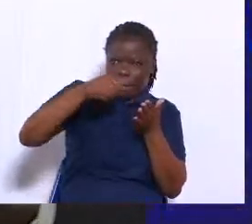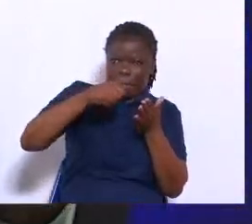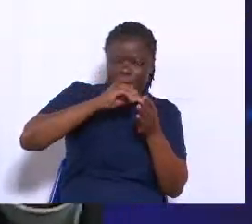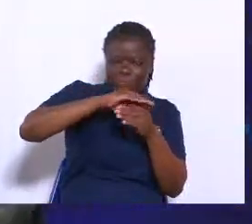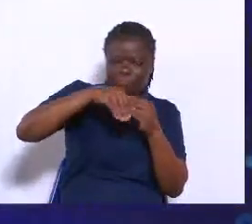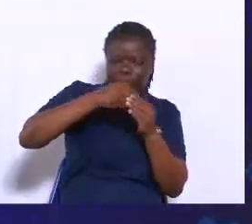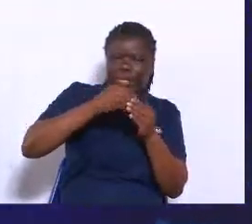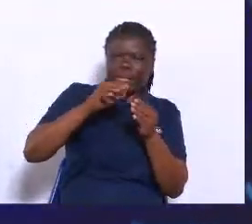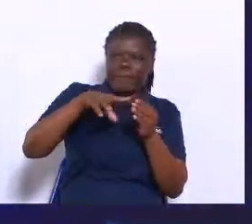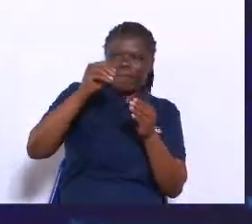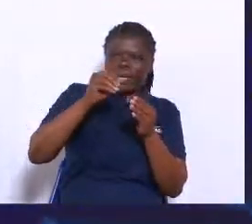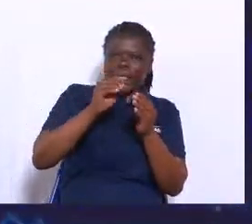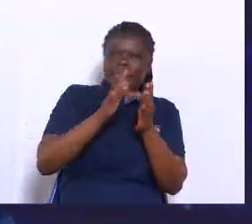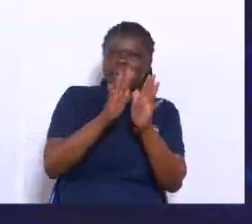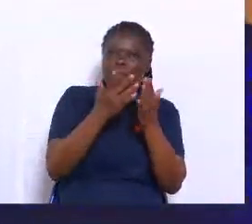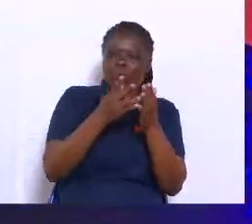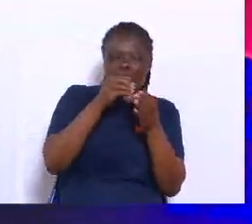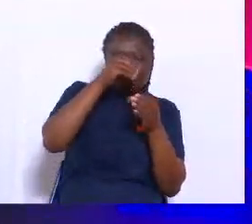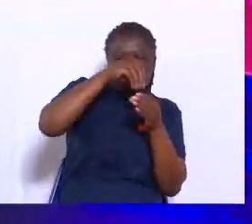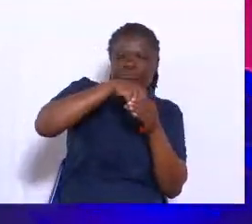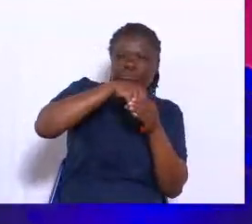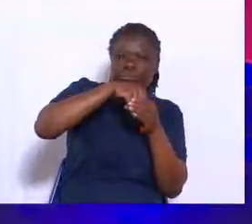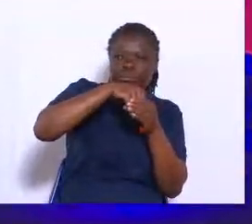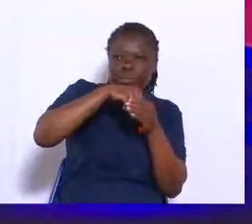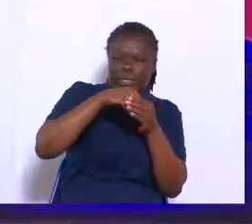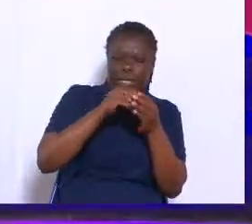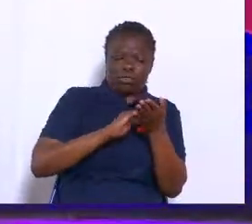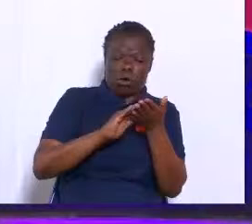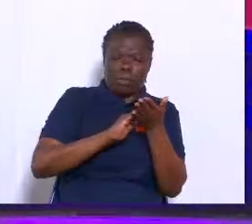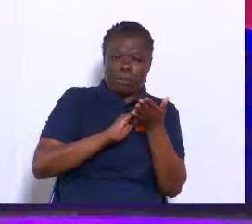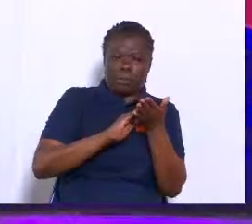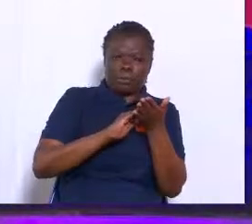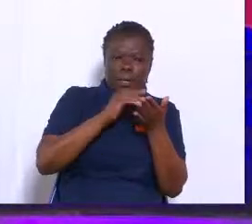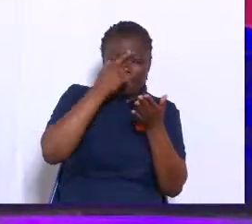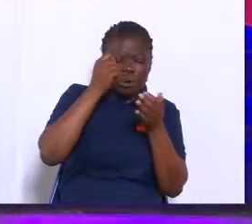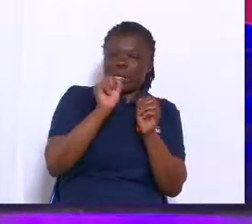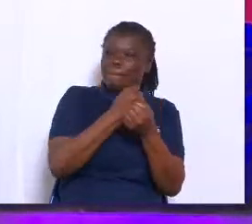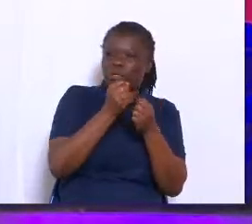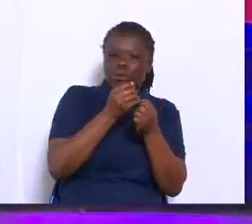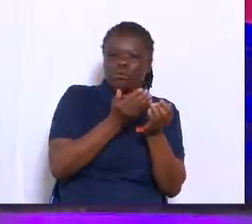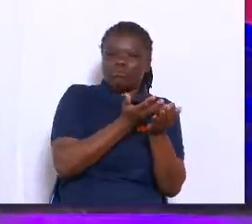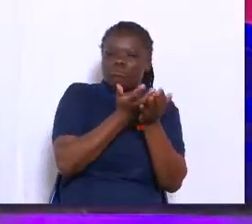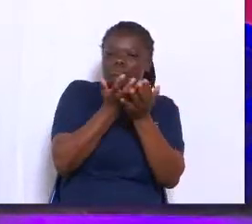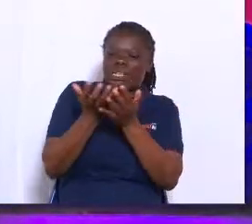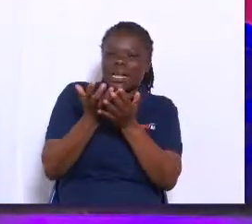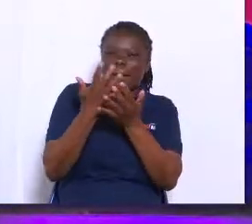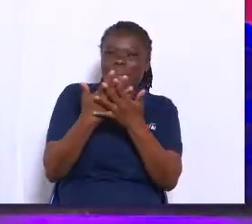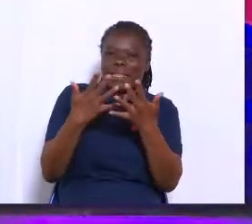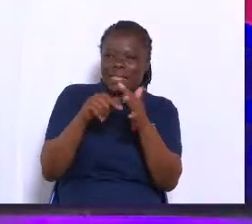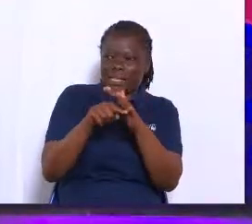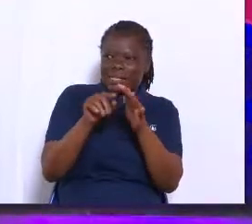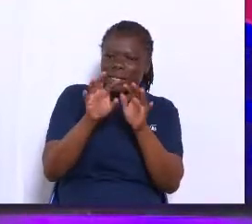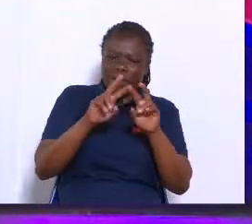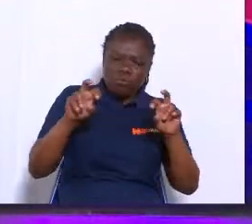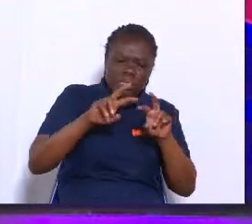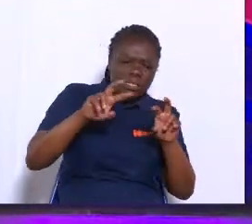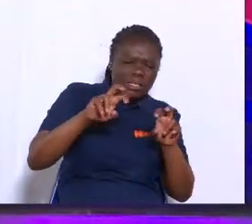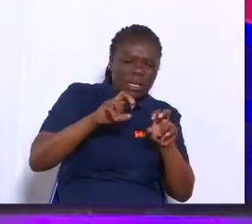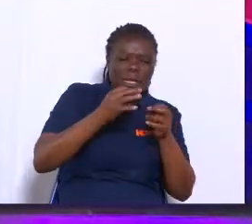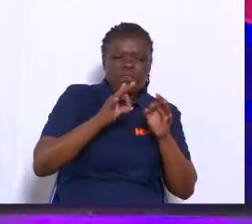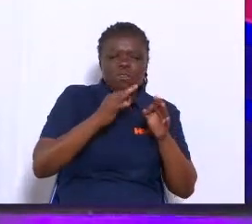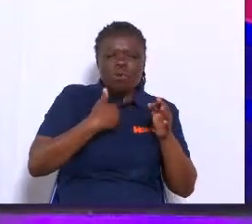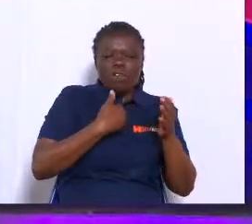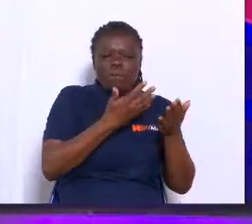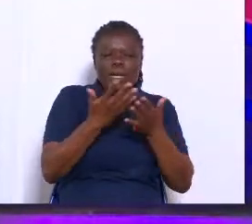And she said, and then she got a notebook, counted out, because they would make the notebooks, you couldn't just go buy, they'd make these notebooks. She counted out